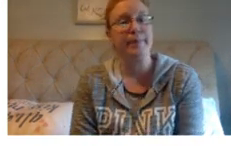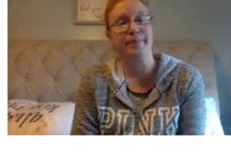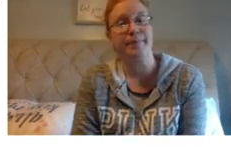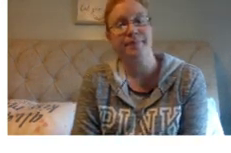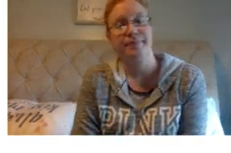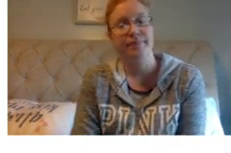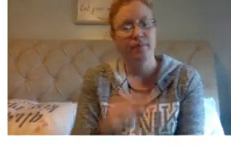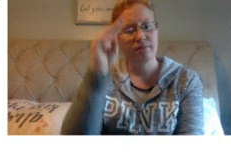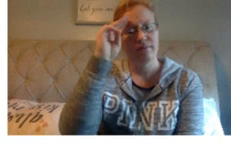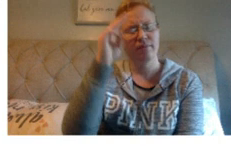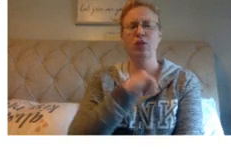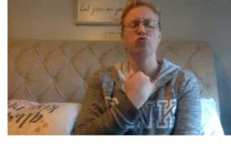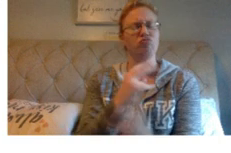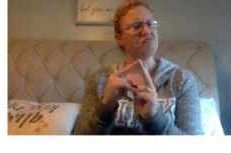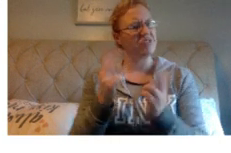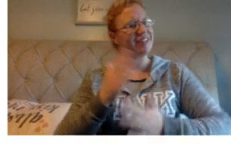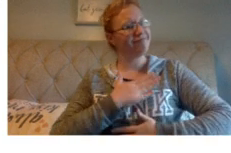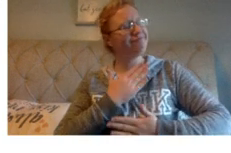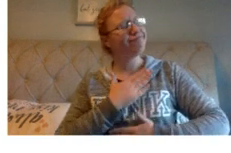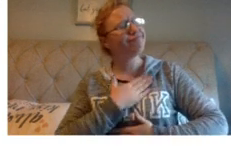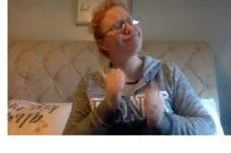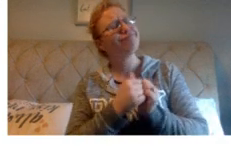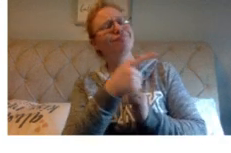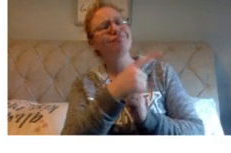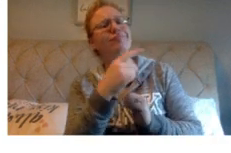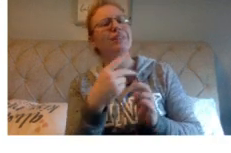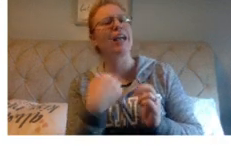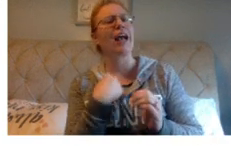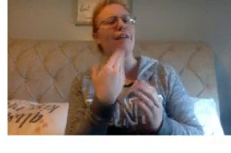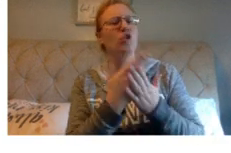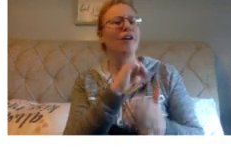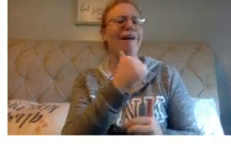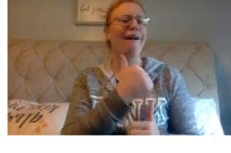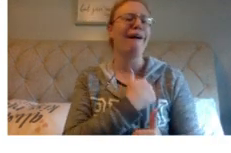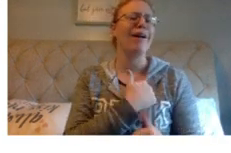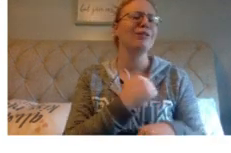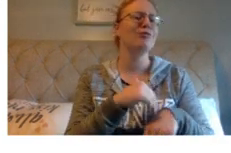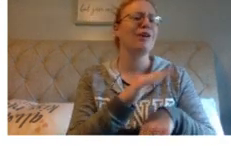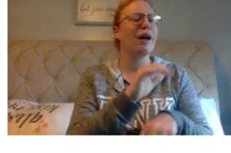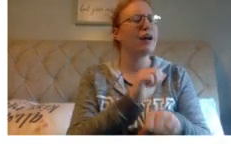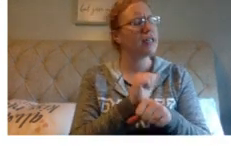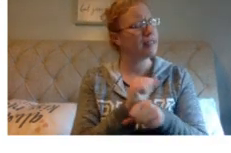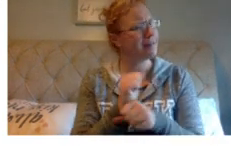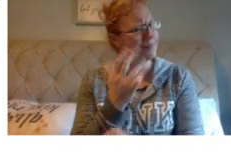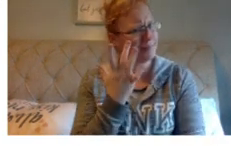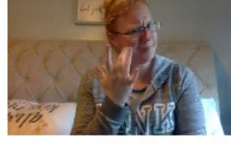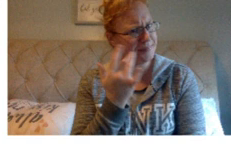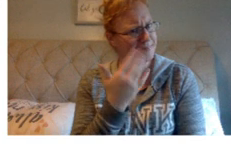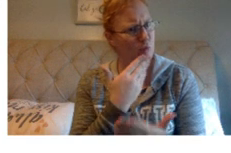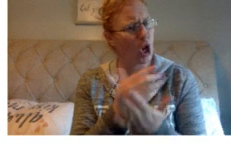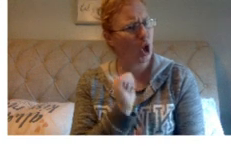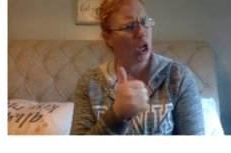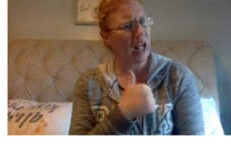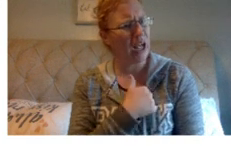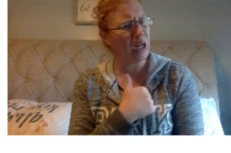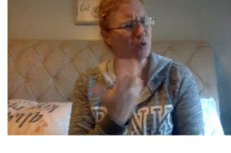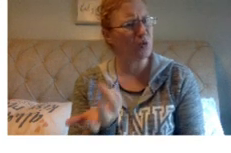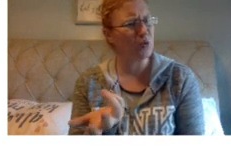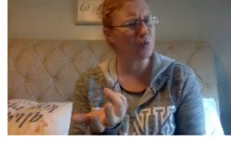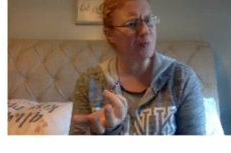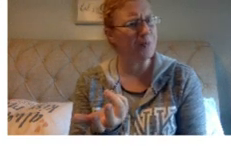Okay, so Mr. Jones is very happy with her because she has a good attitude at her job. Why do you think she has a good attitude at her job?